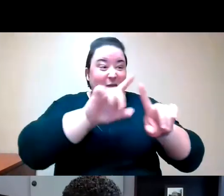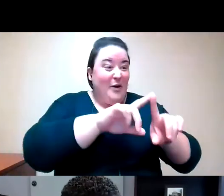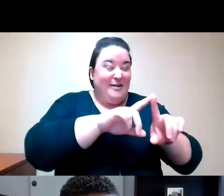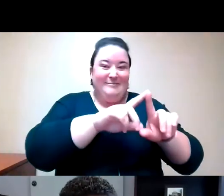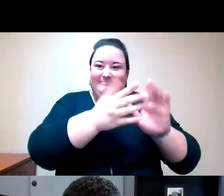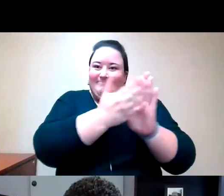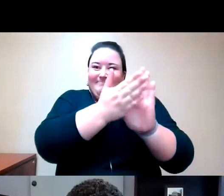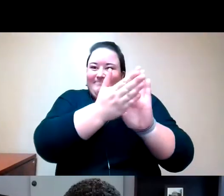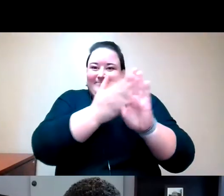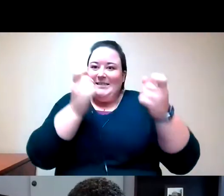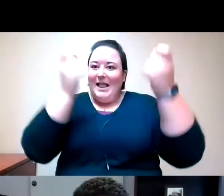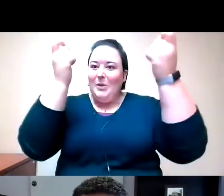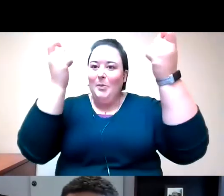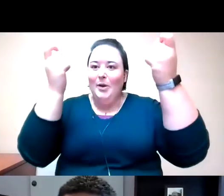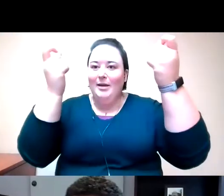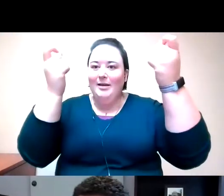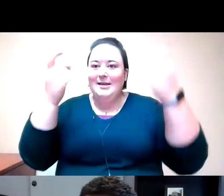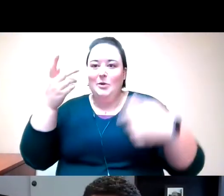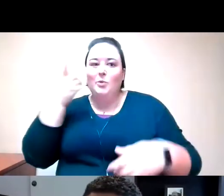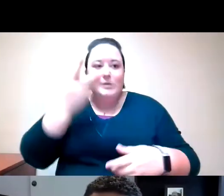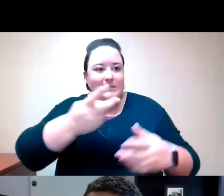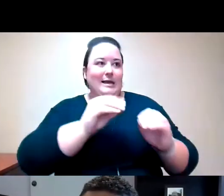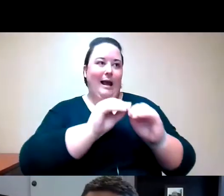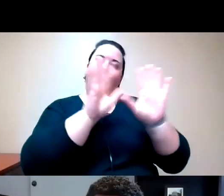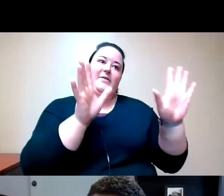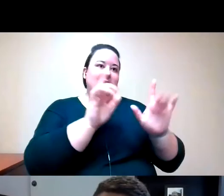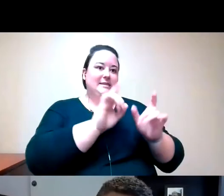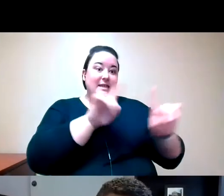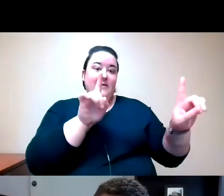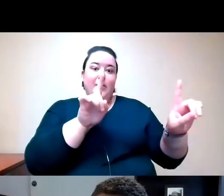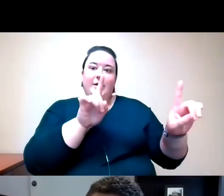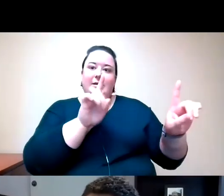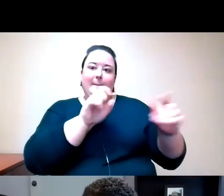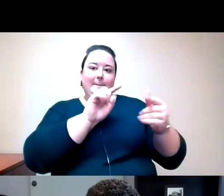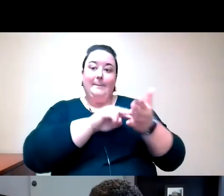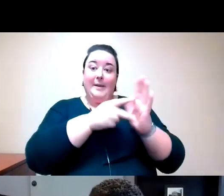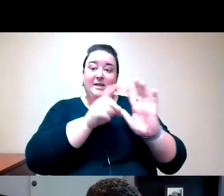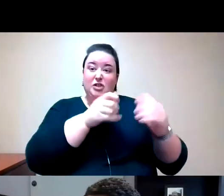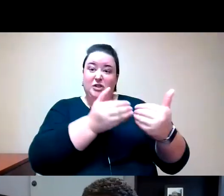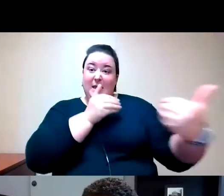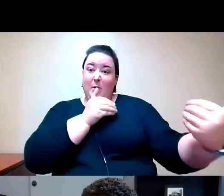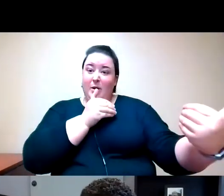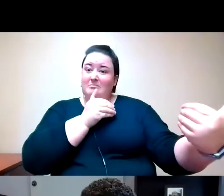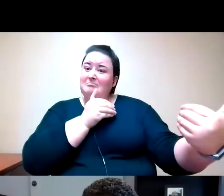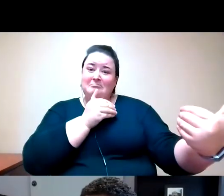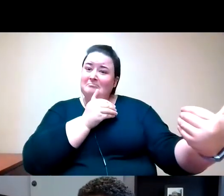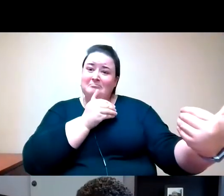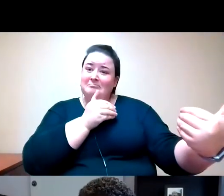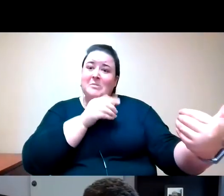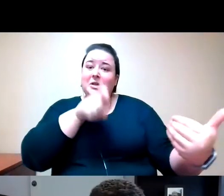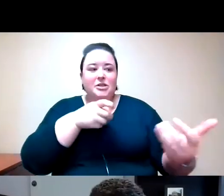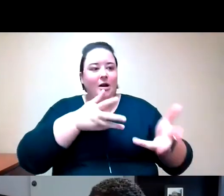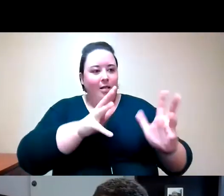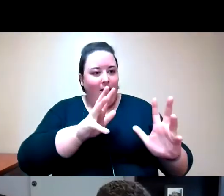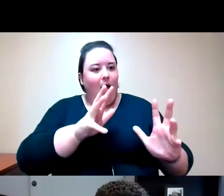see as the glaringly obvious differences in people should not be something that separates us. It should just be something that allows us to see